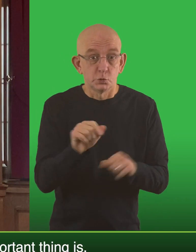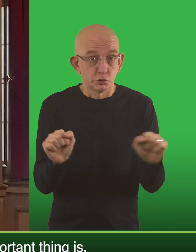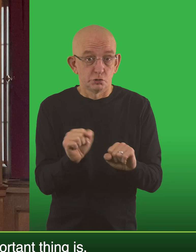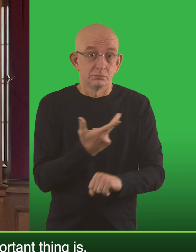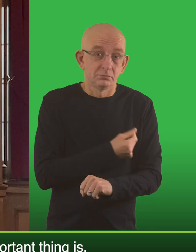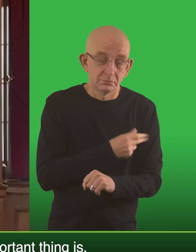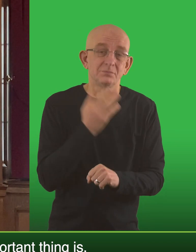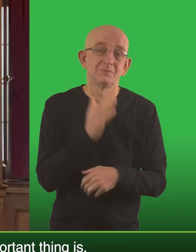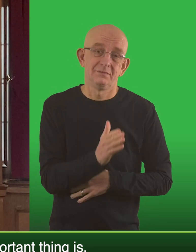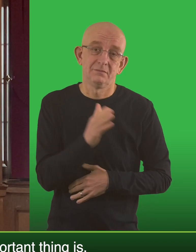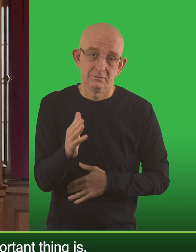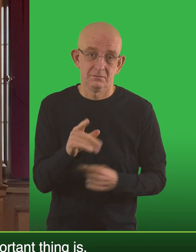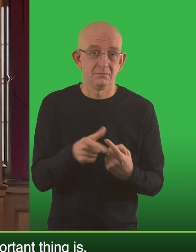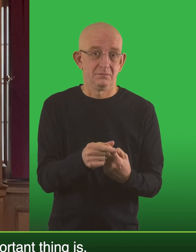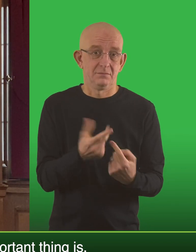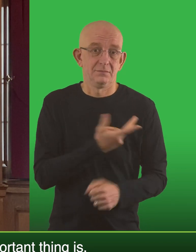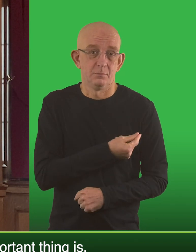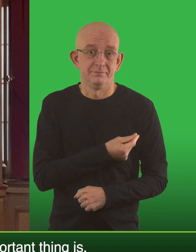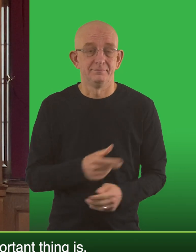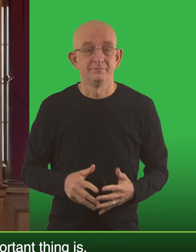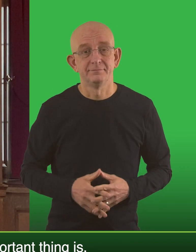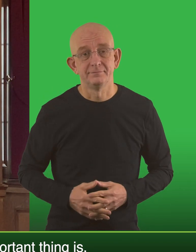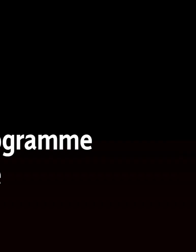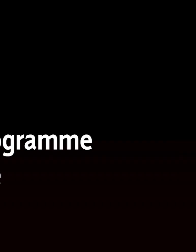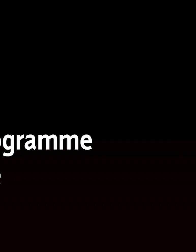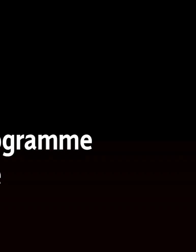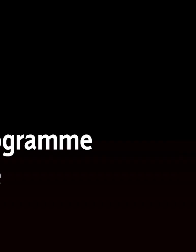haven't yet had dose 1, please do so as soon as possible.